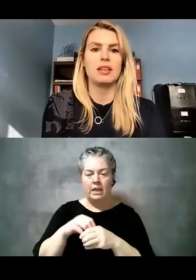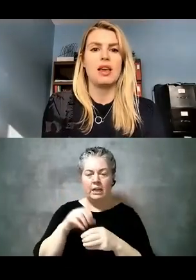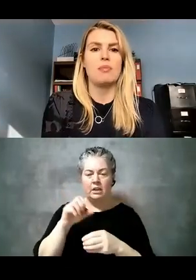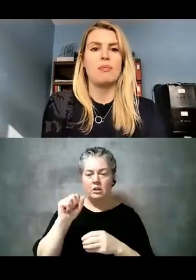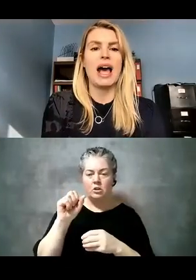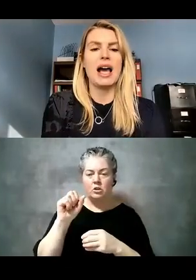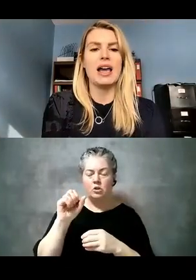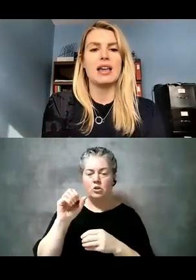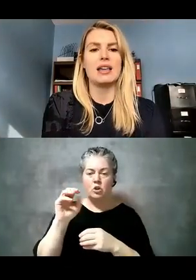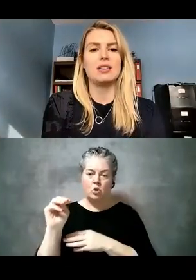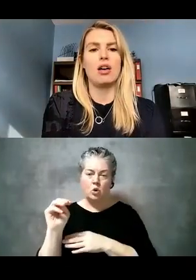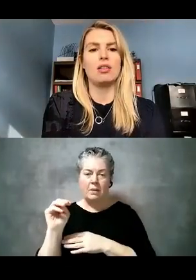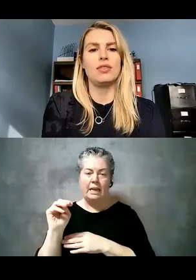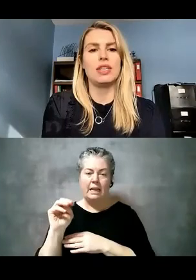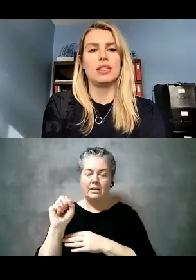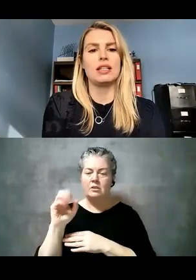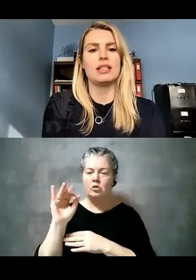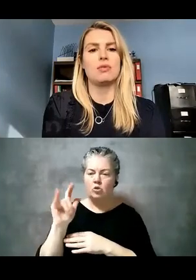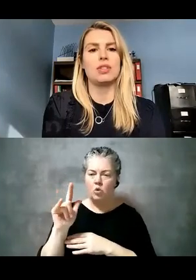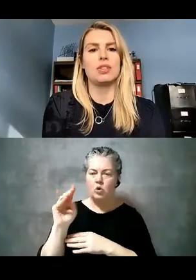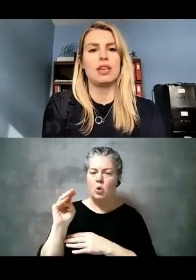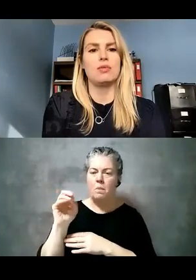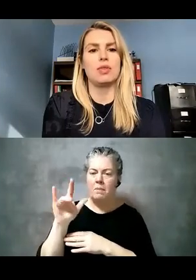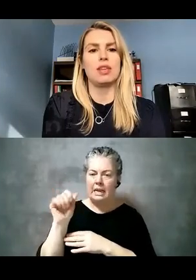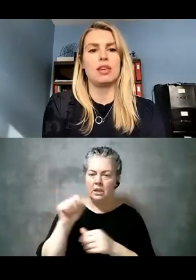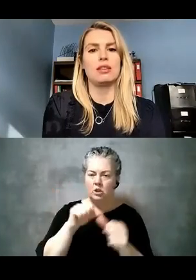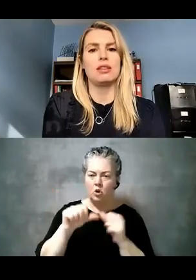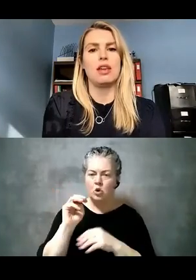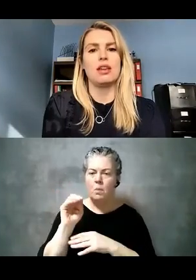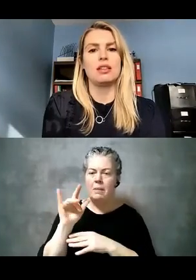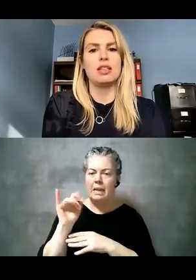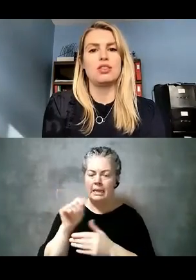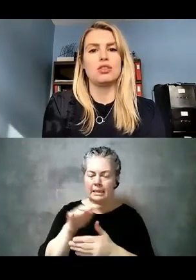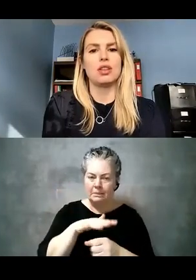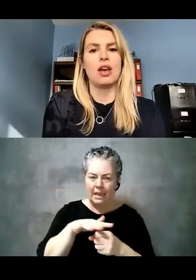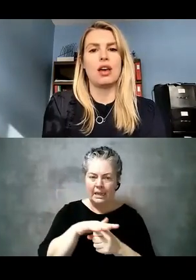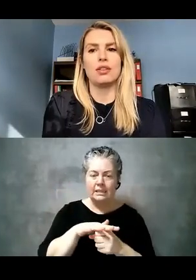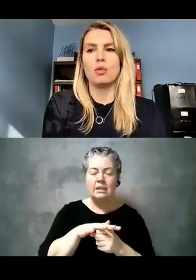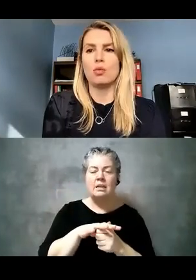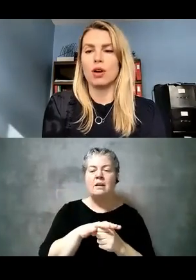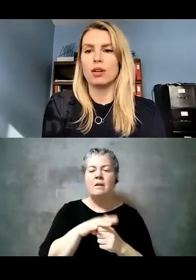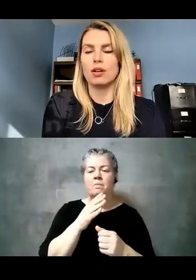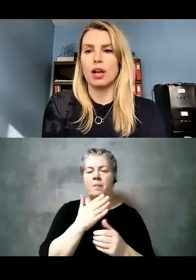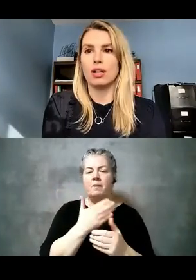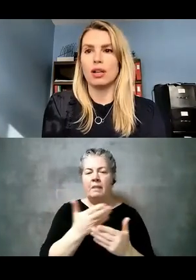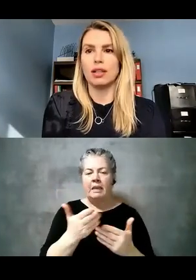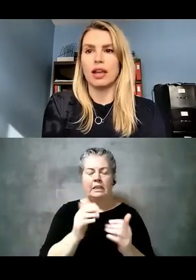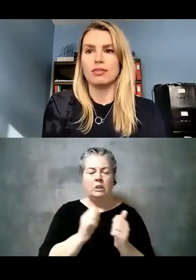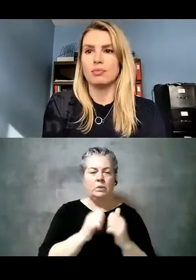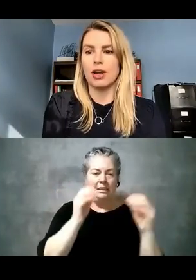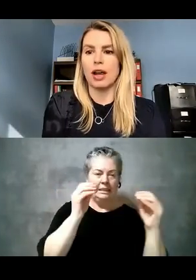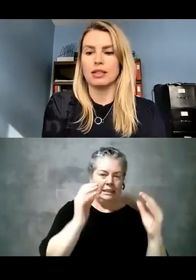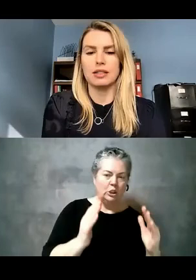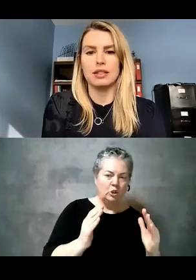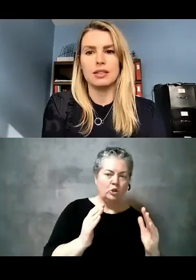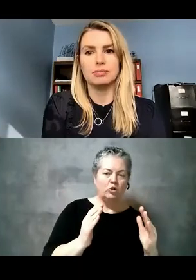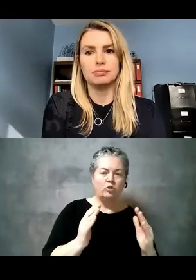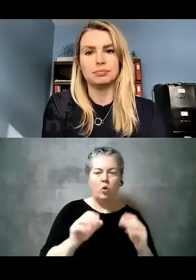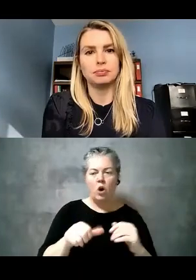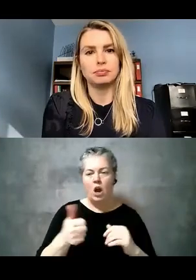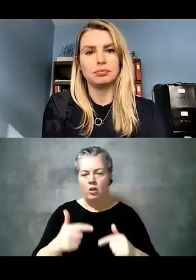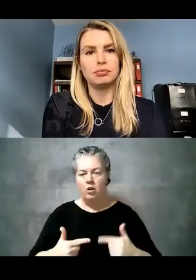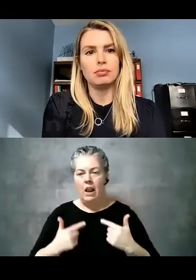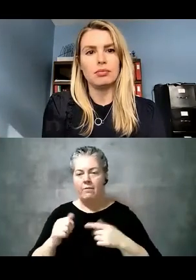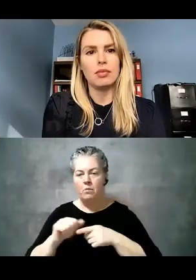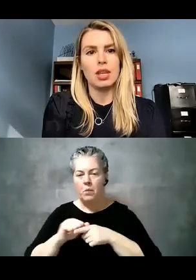space behind all of these things that we're seeing within teachers' other work life practices.